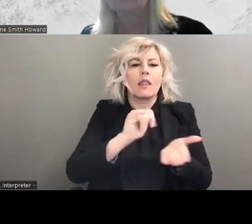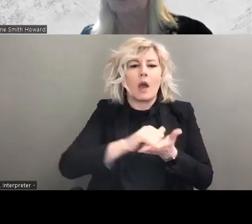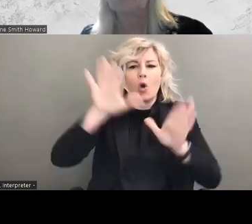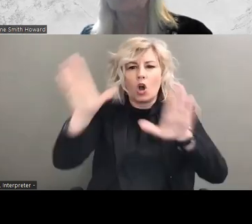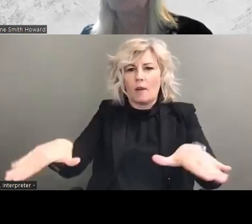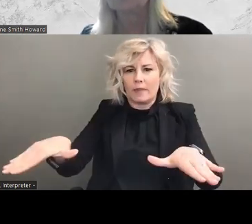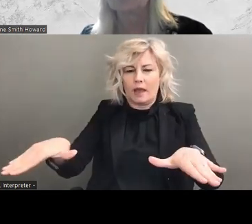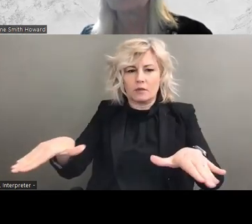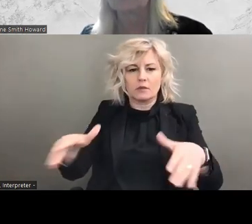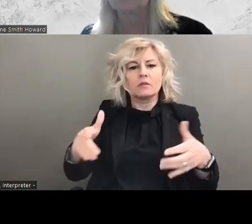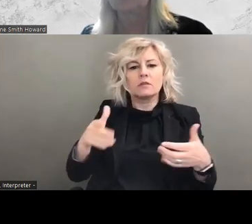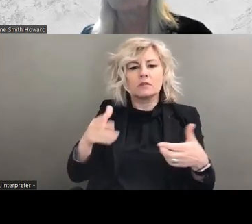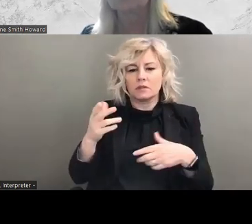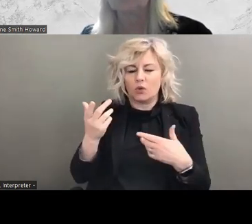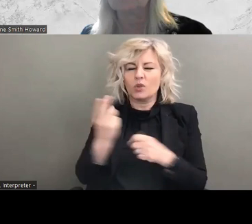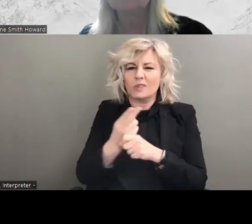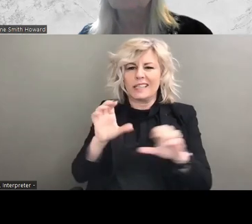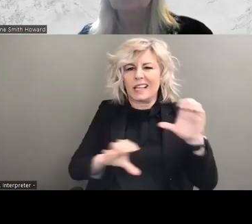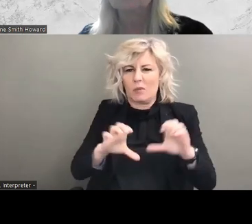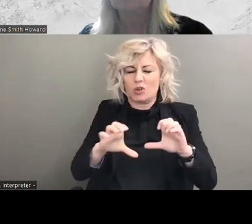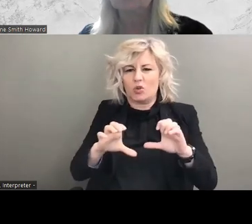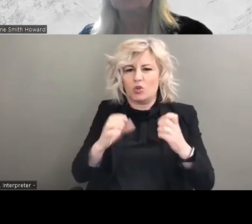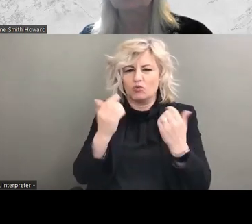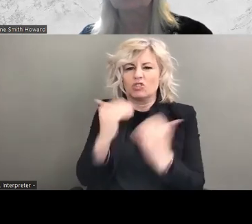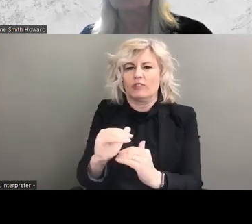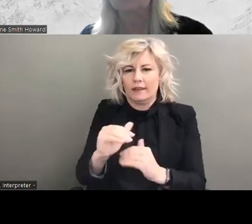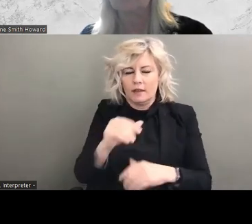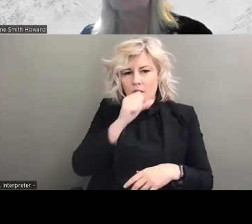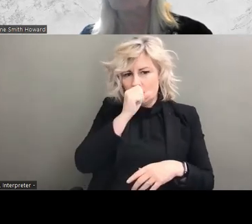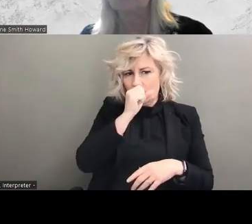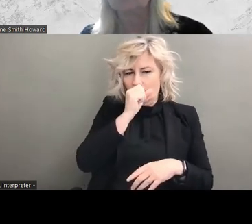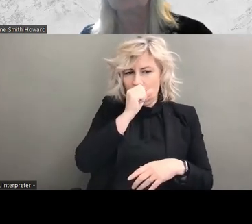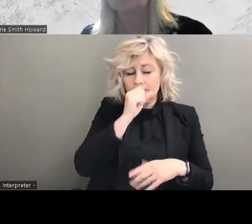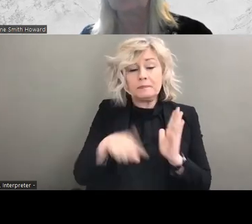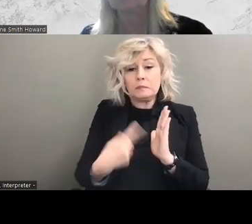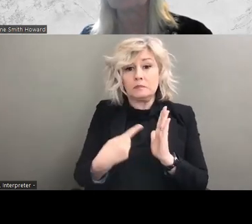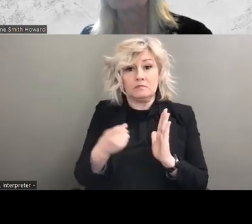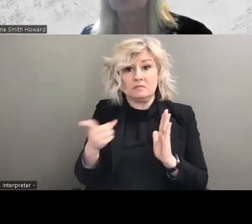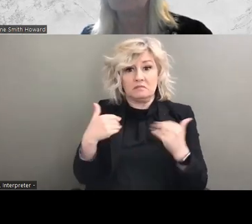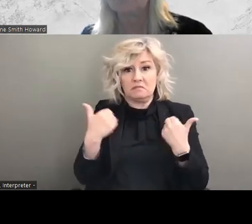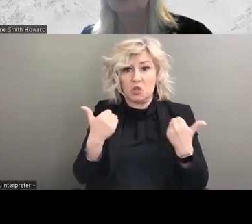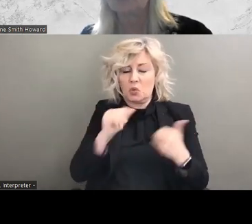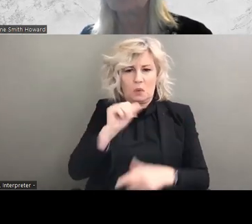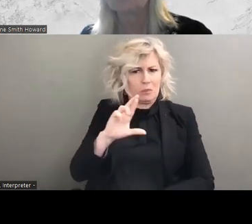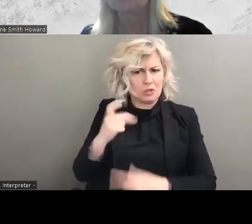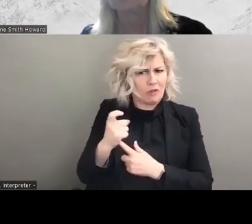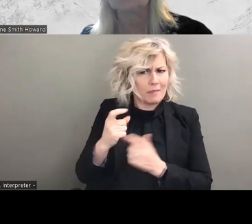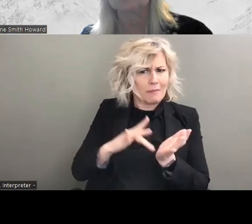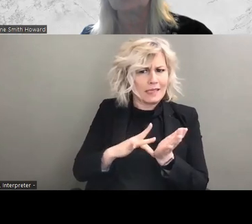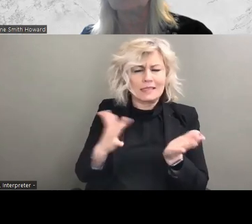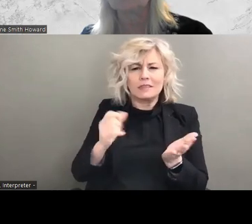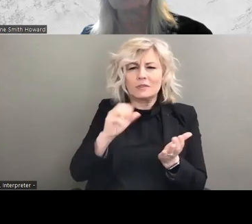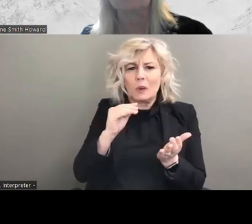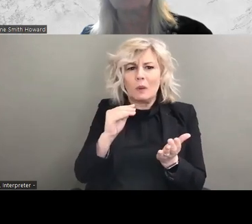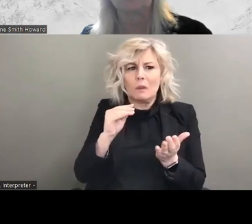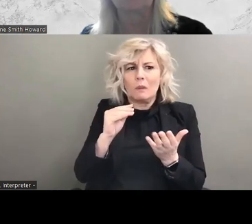down. So use as a chemical restraint. And sometimes the youth were not even prescribed that medication, so you didn't even